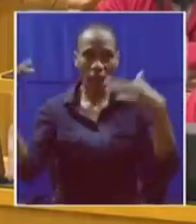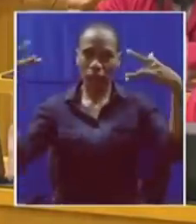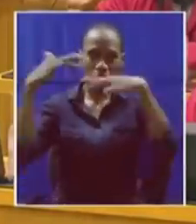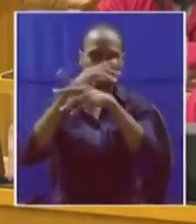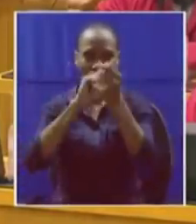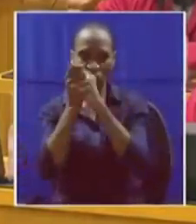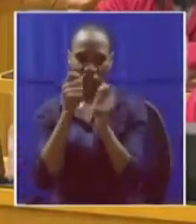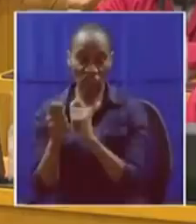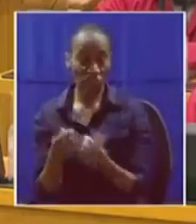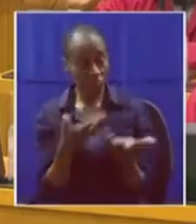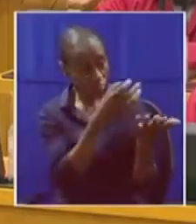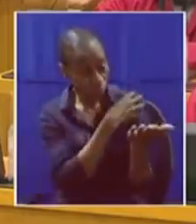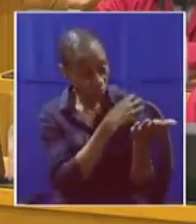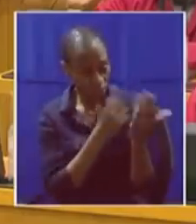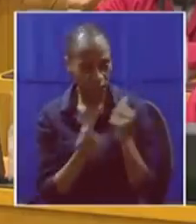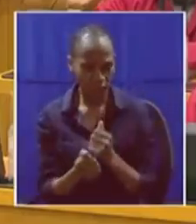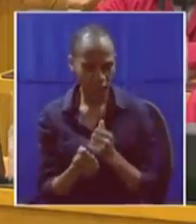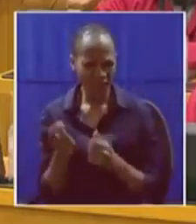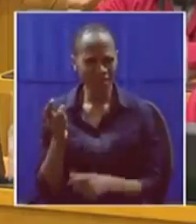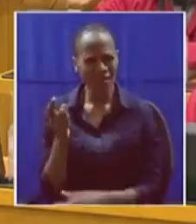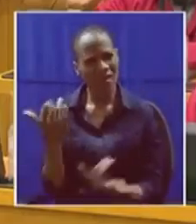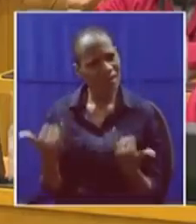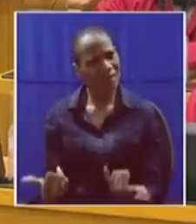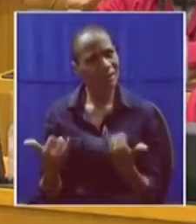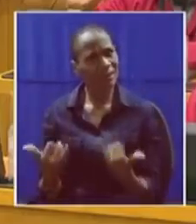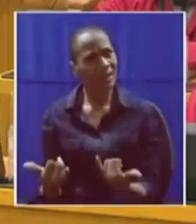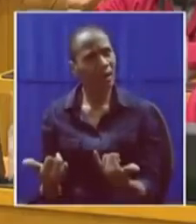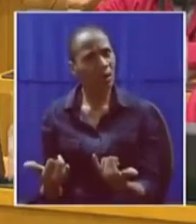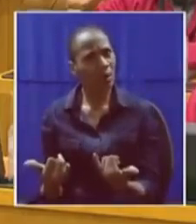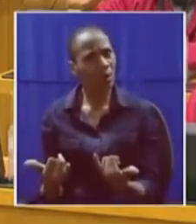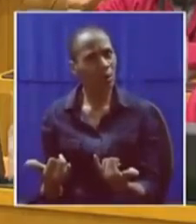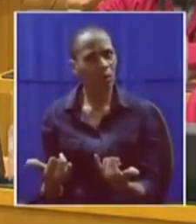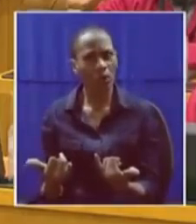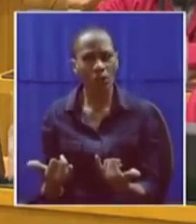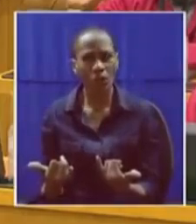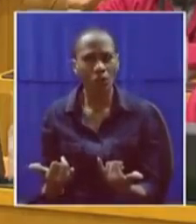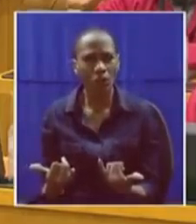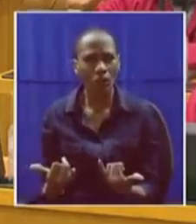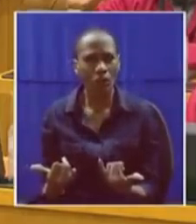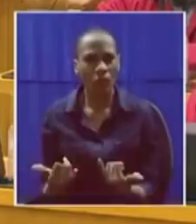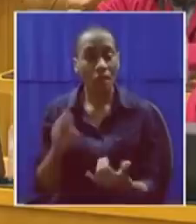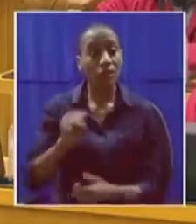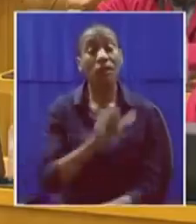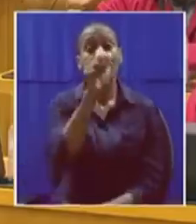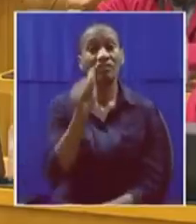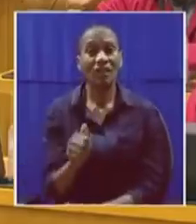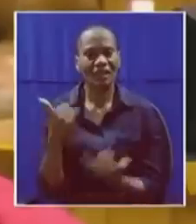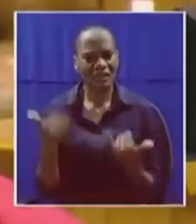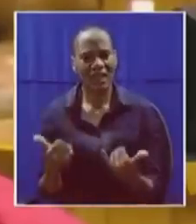Minister. What is the current levels of carbon emissions by South Africa and where are we supposed to